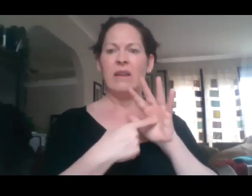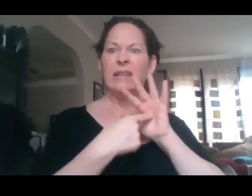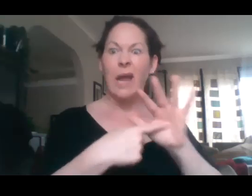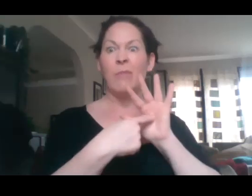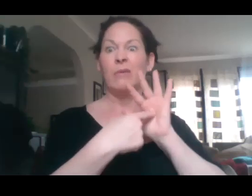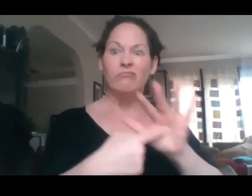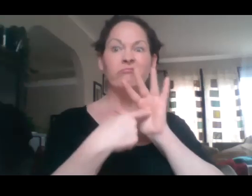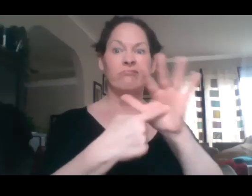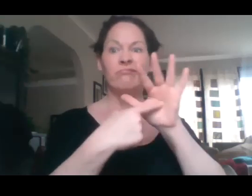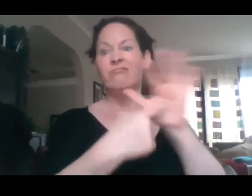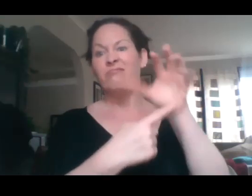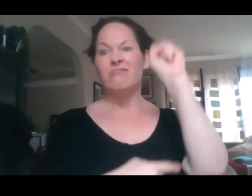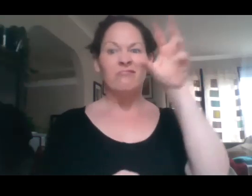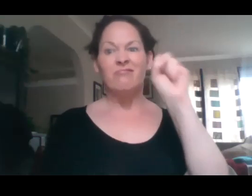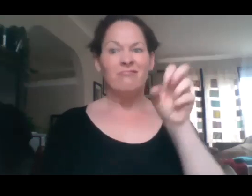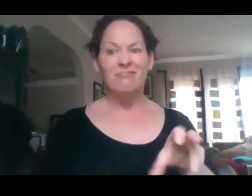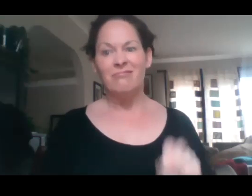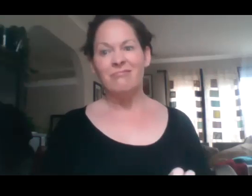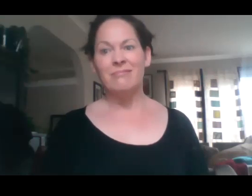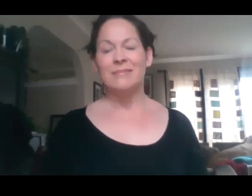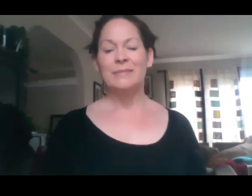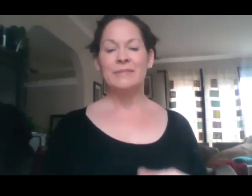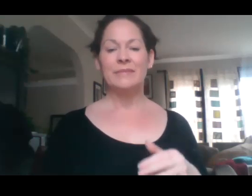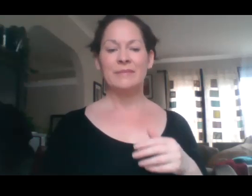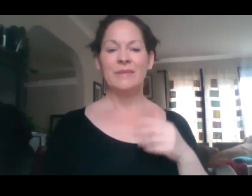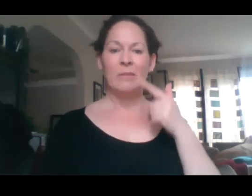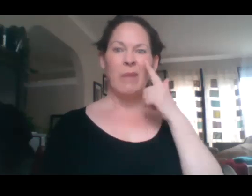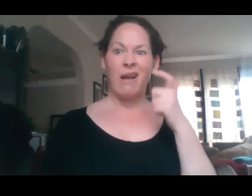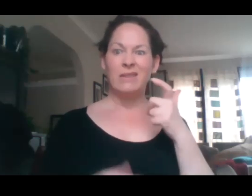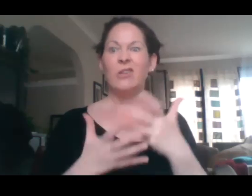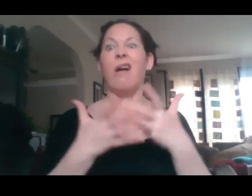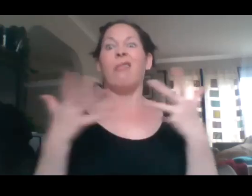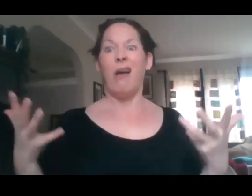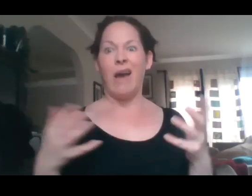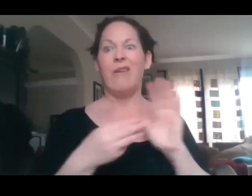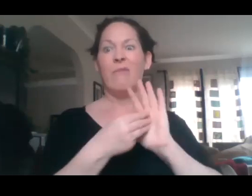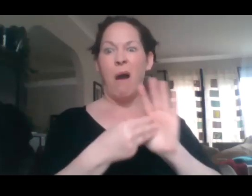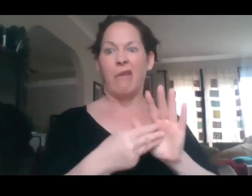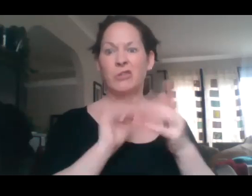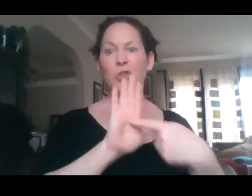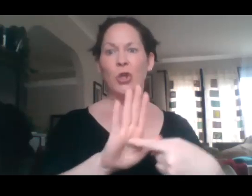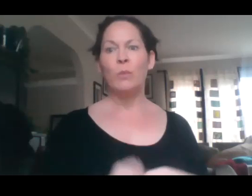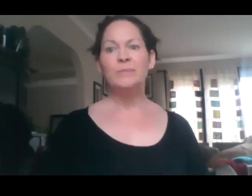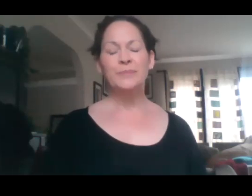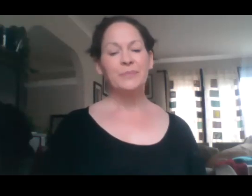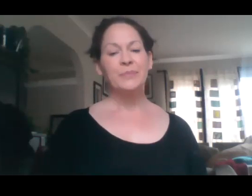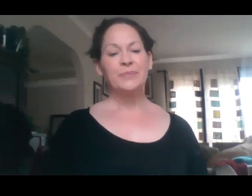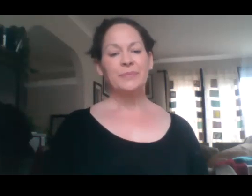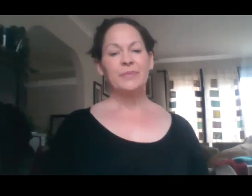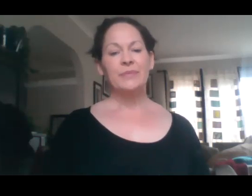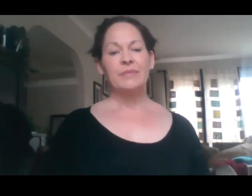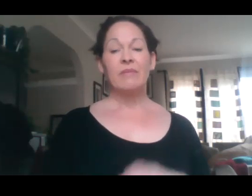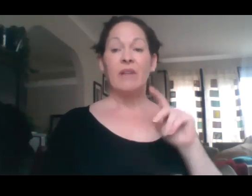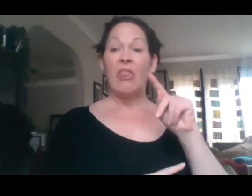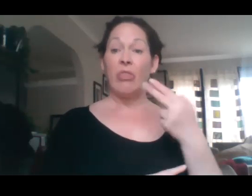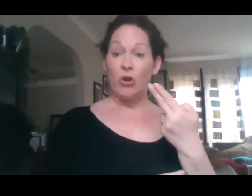because exponential models are a lot. There are a lot of models on them, and so Thursday's